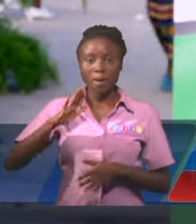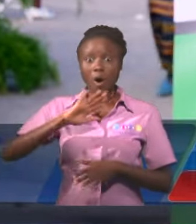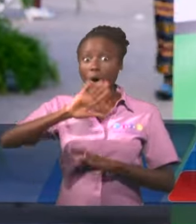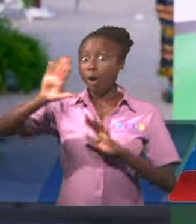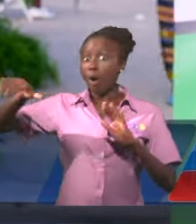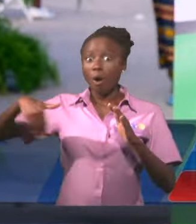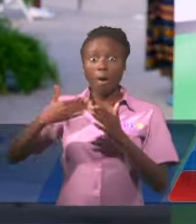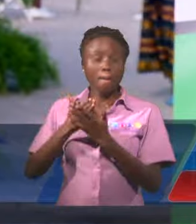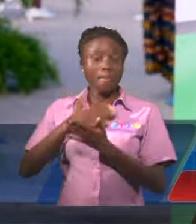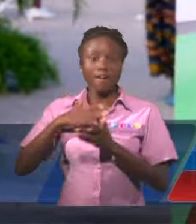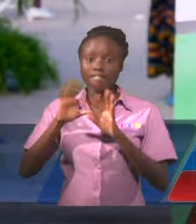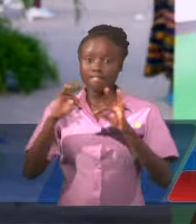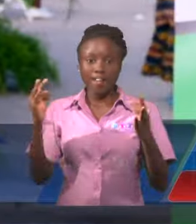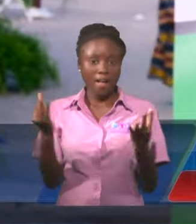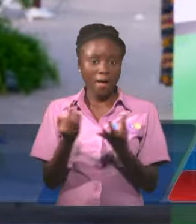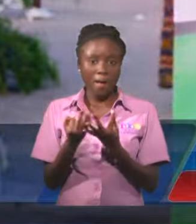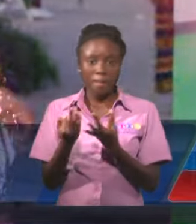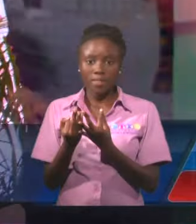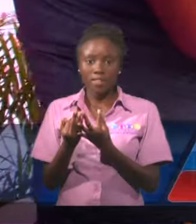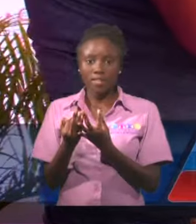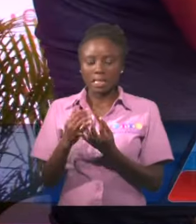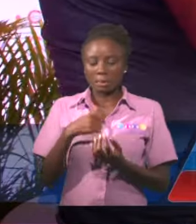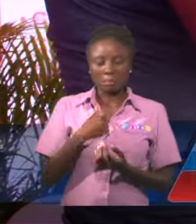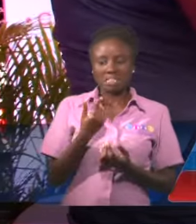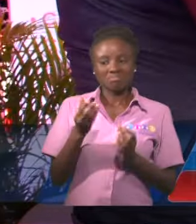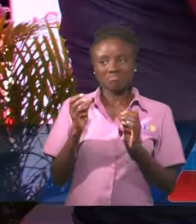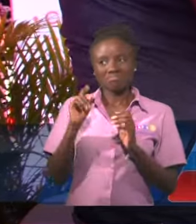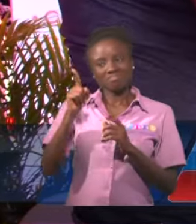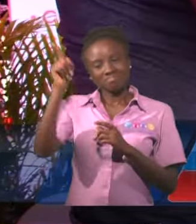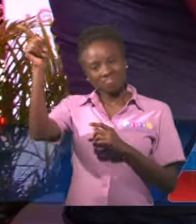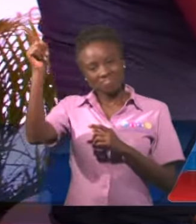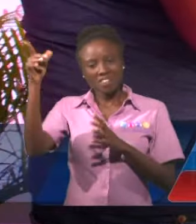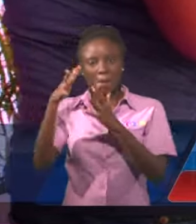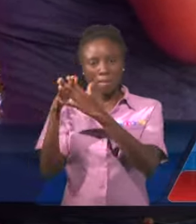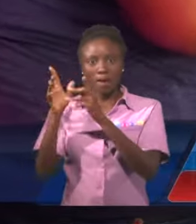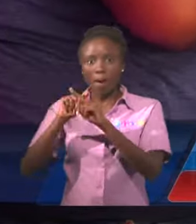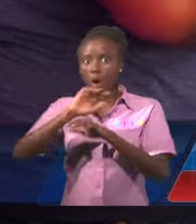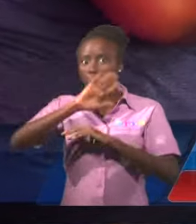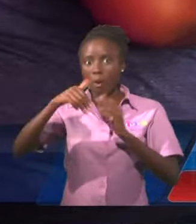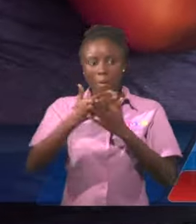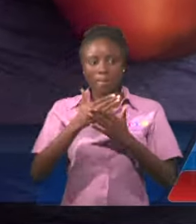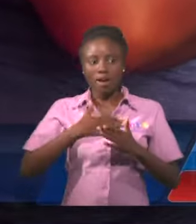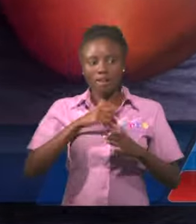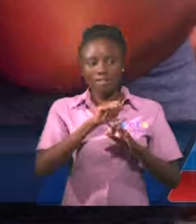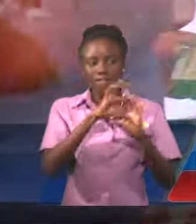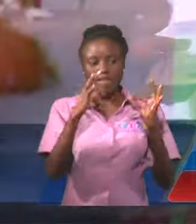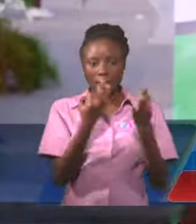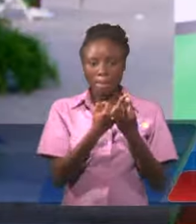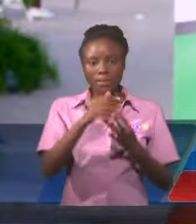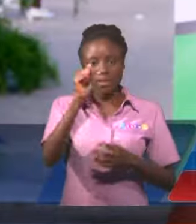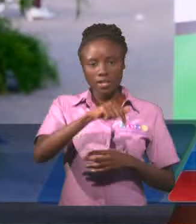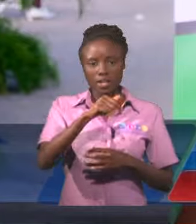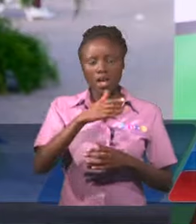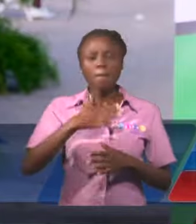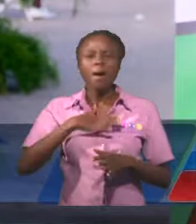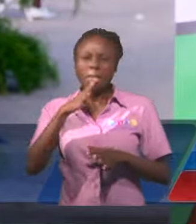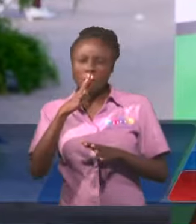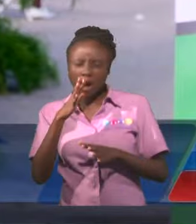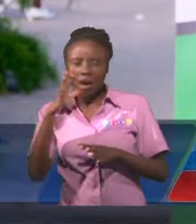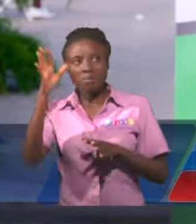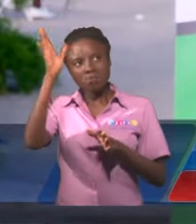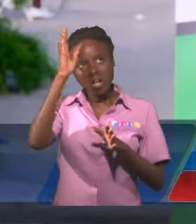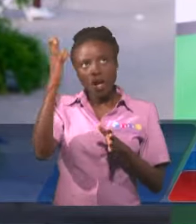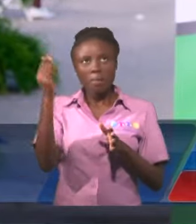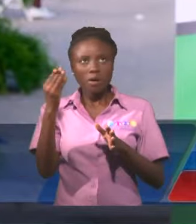for me. Yes, everyone in my family. Most of my family is still here, yeah. It's just my immediate family that's in the States. My mom,